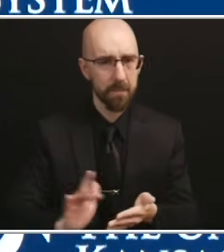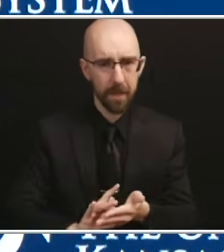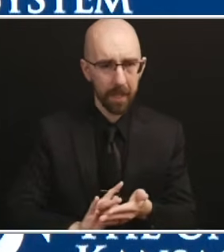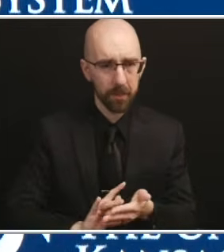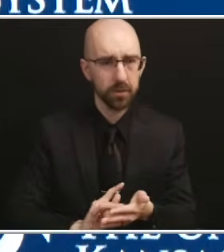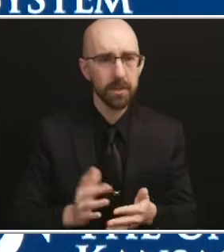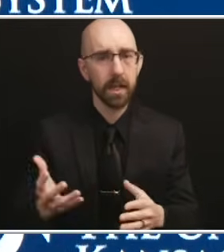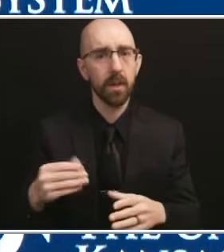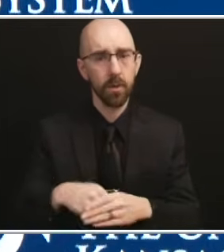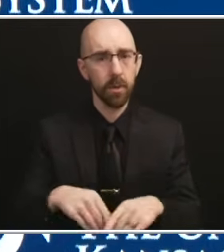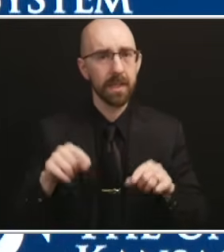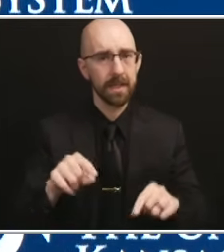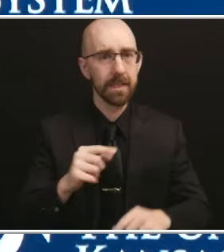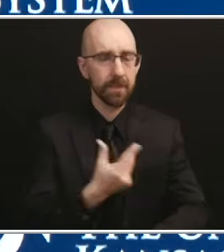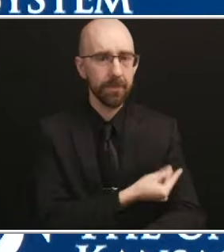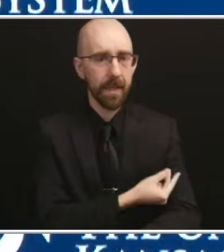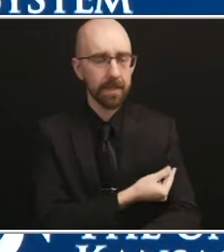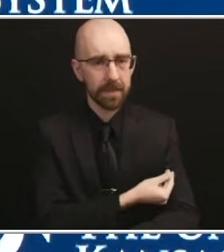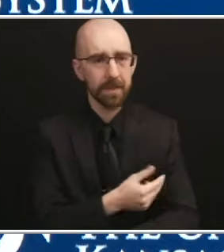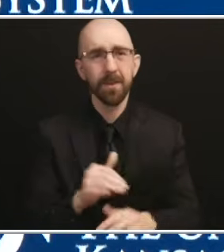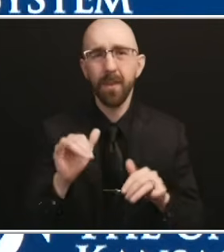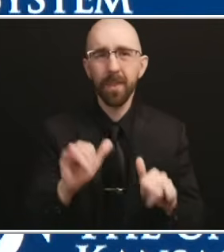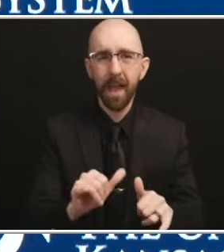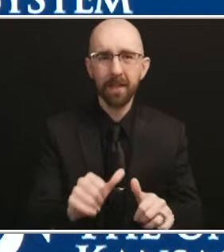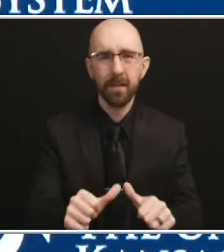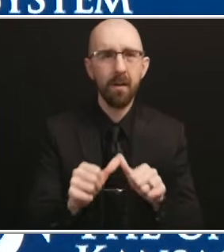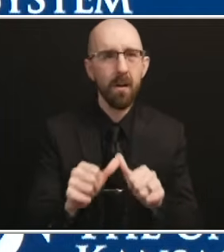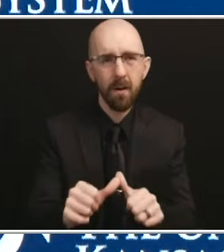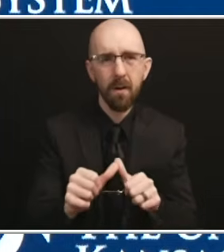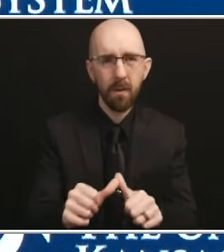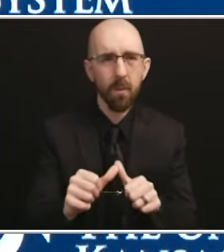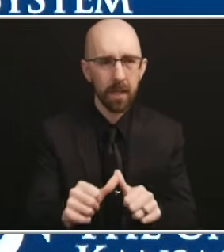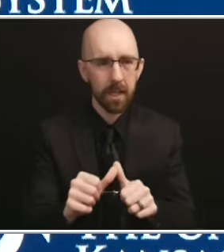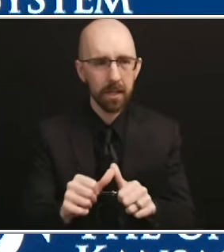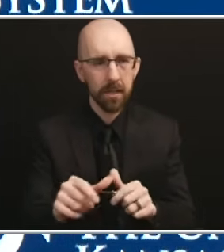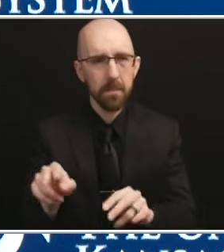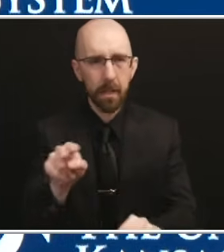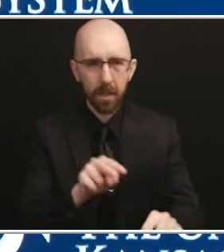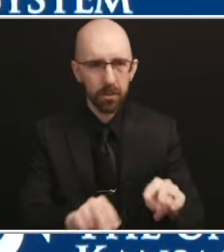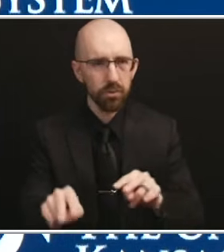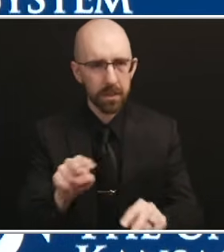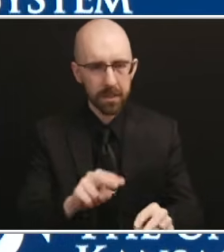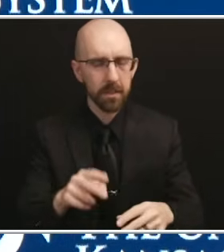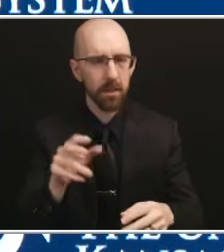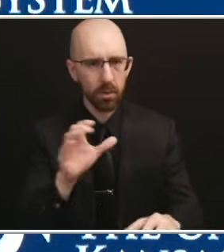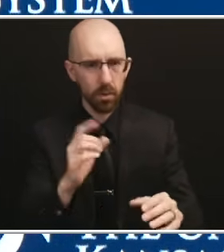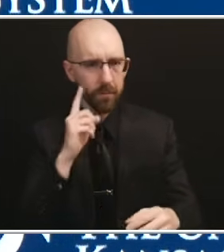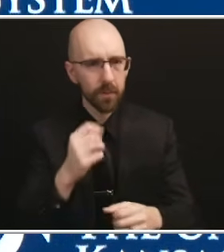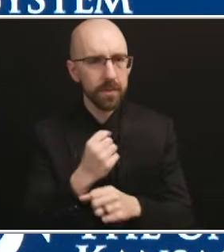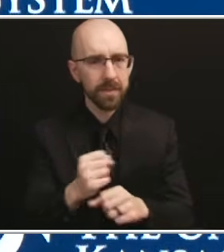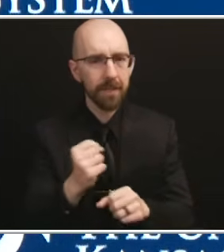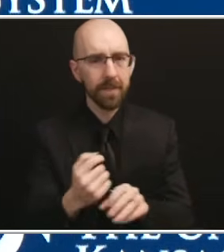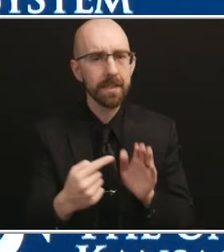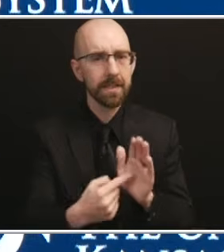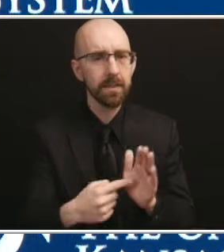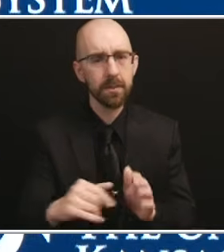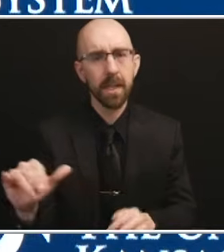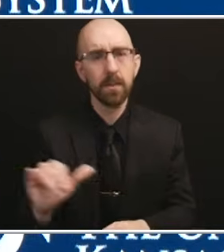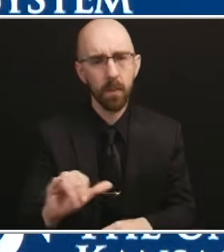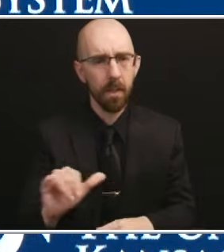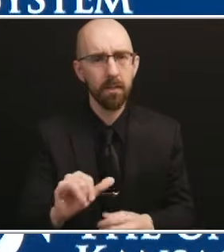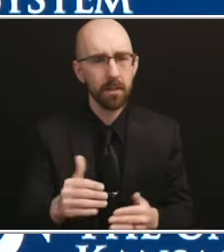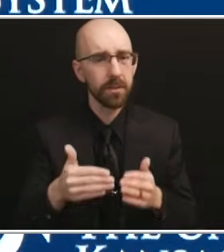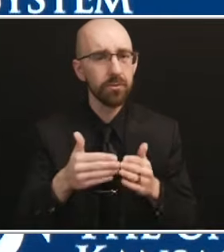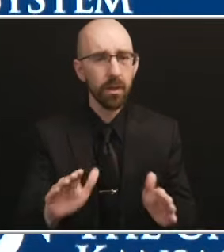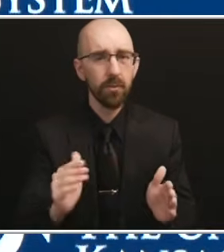this vaccine. So that is an ongoing monitoring to look for safety signals as well. In general, again, I think it